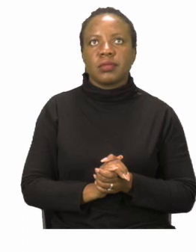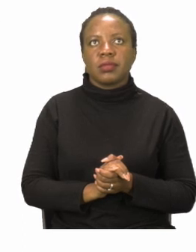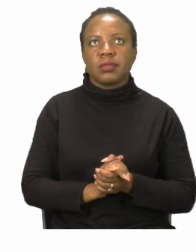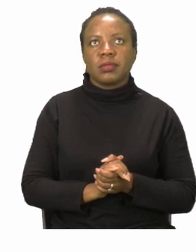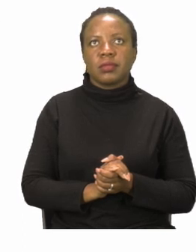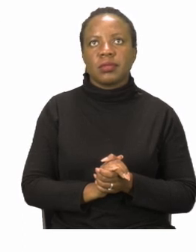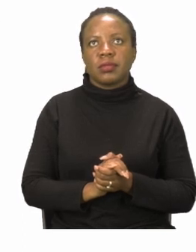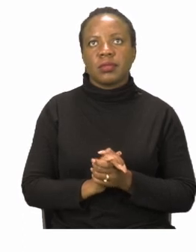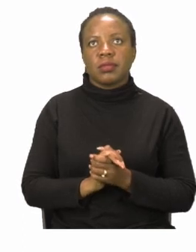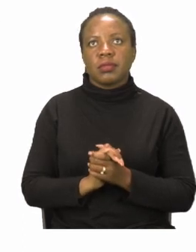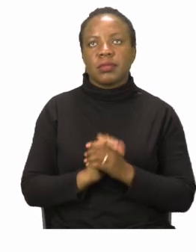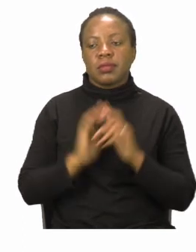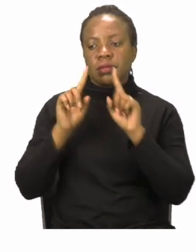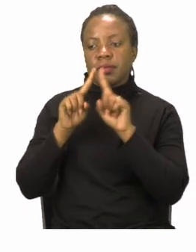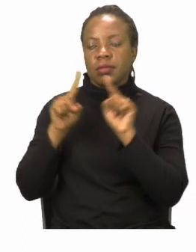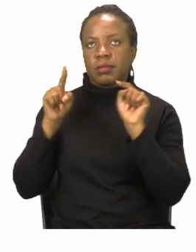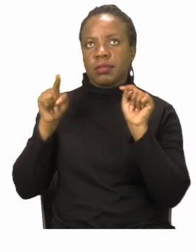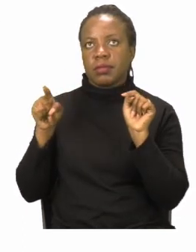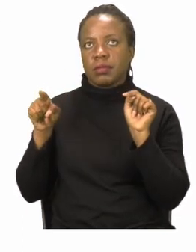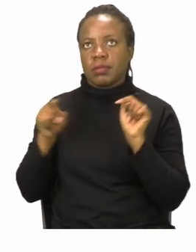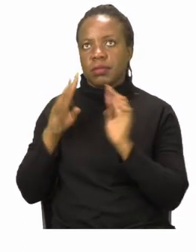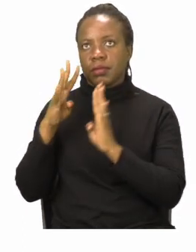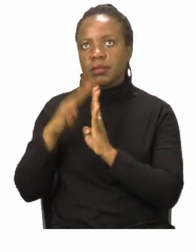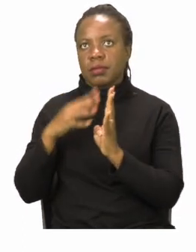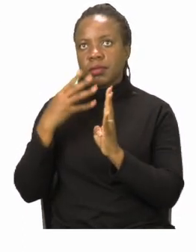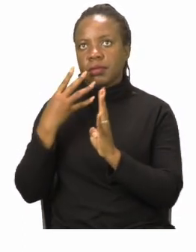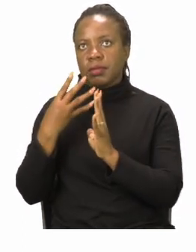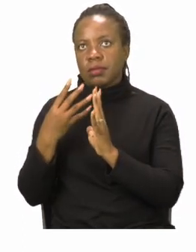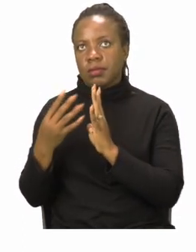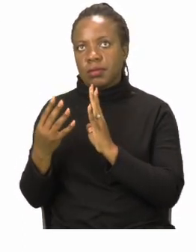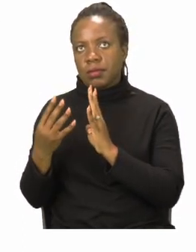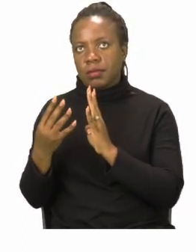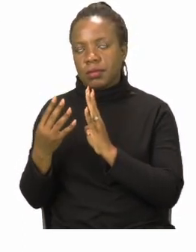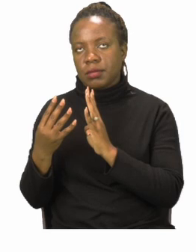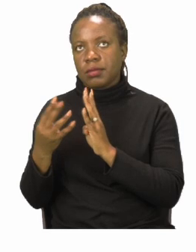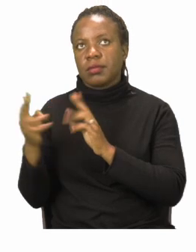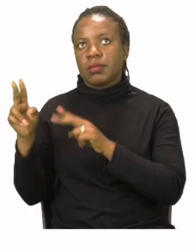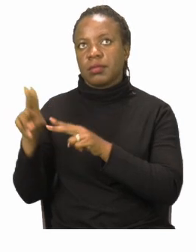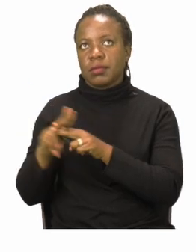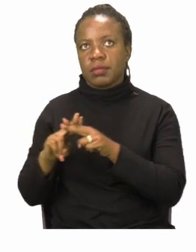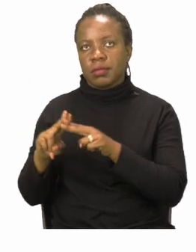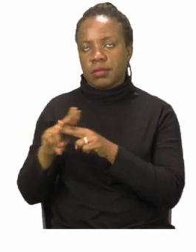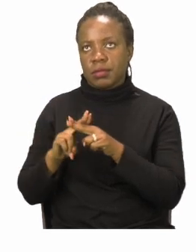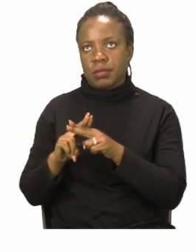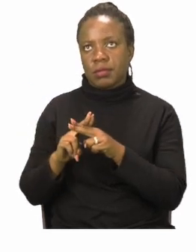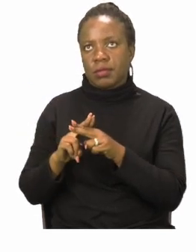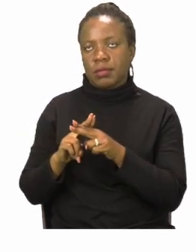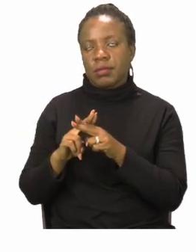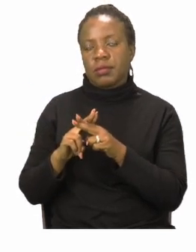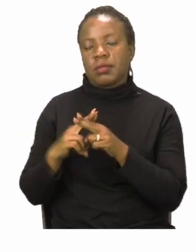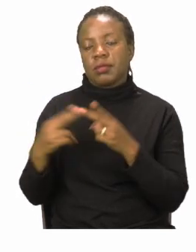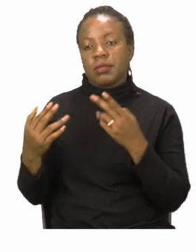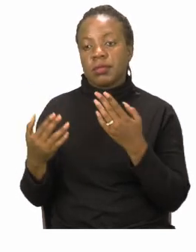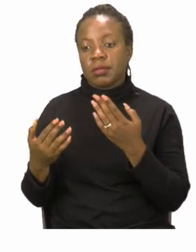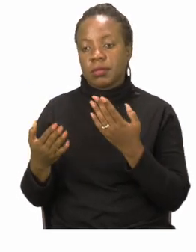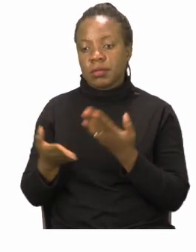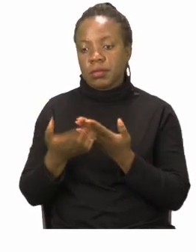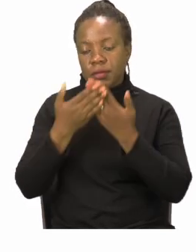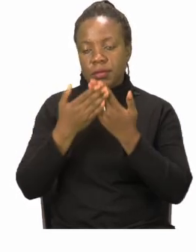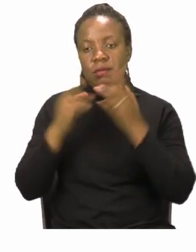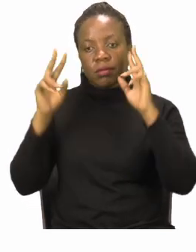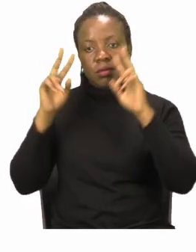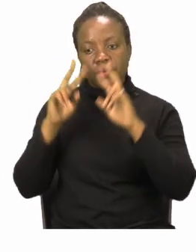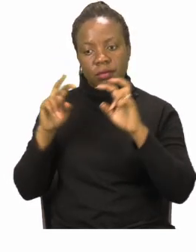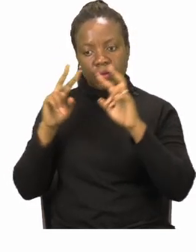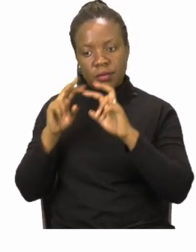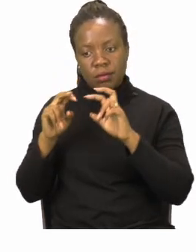counting chart to help you find the number that is 1